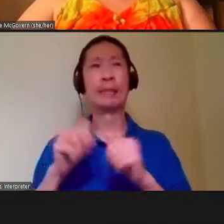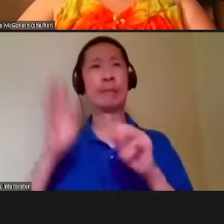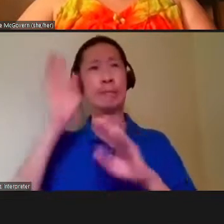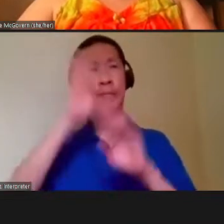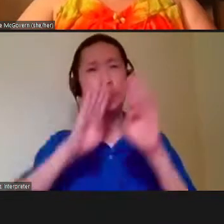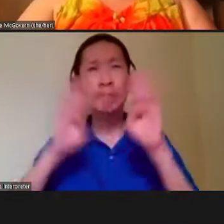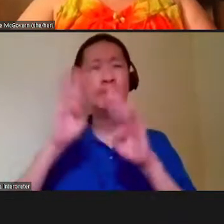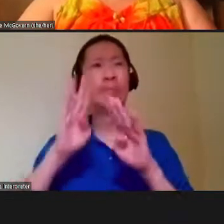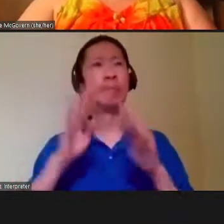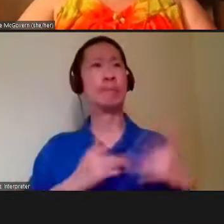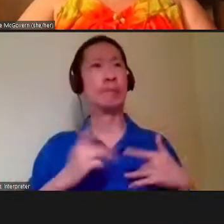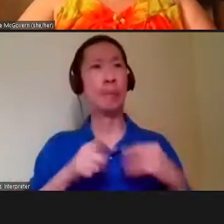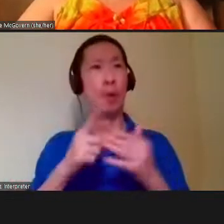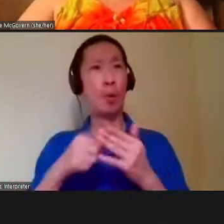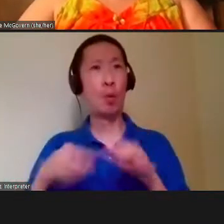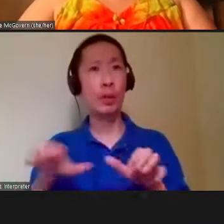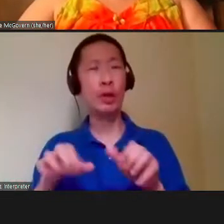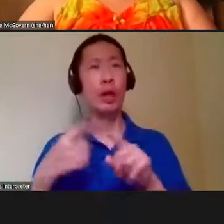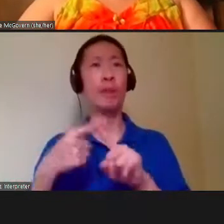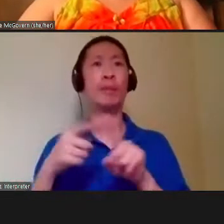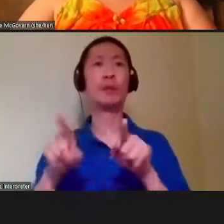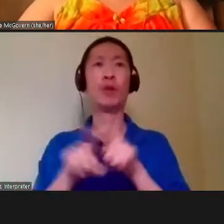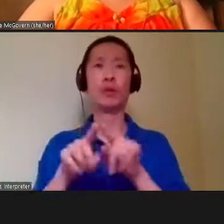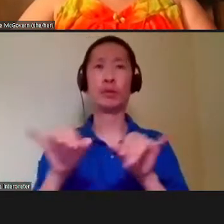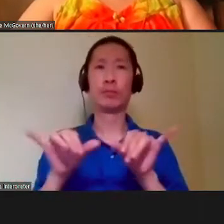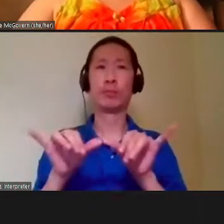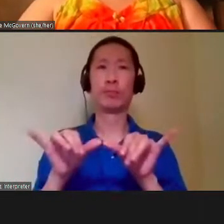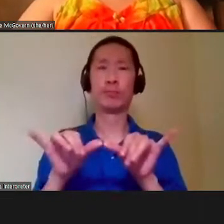like gauge what their participation is going to be like.